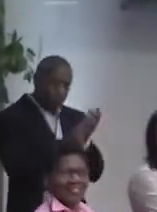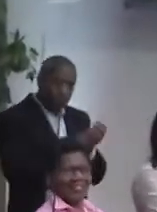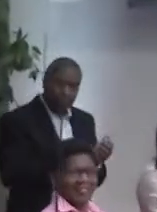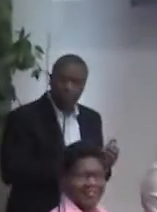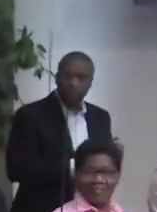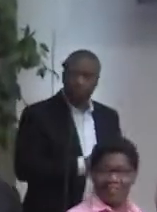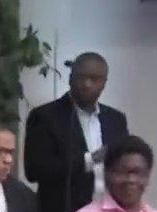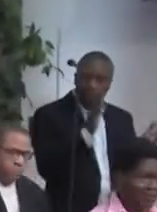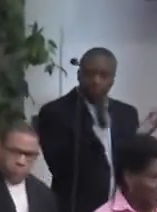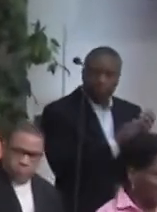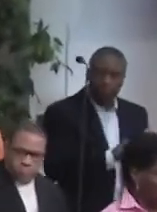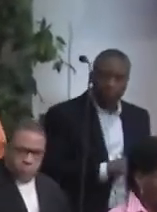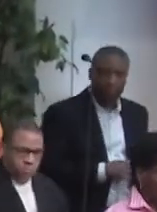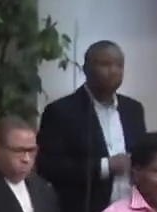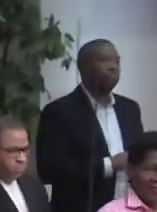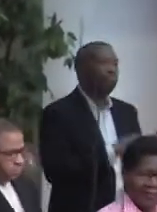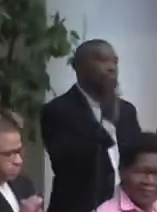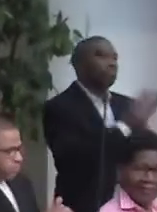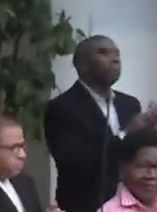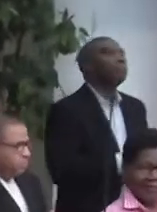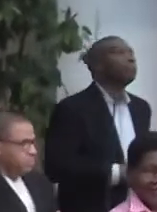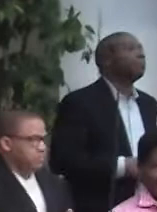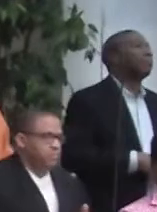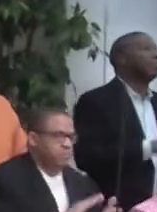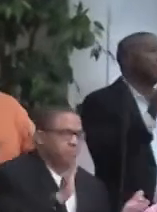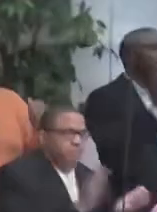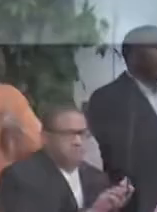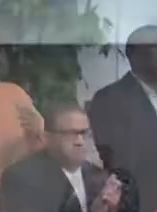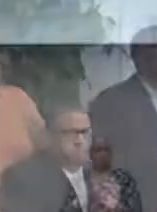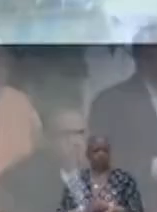Come on, put your hands on it. Everybody, come on.